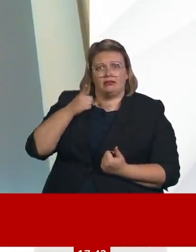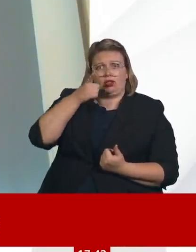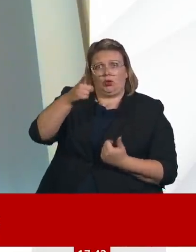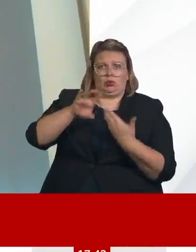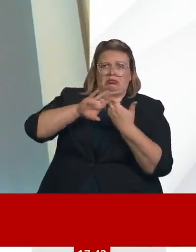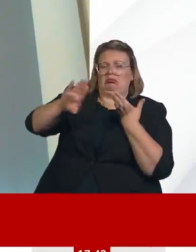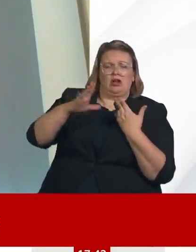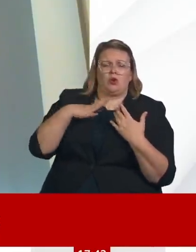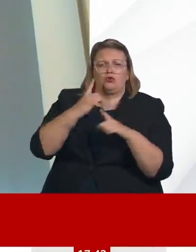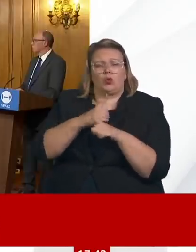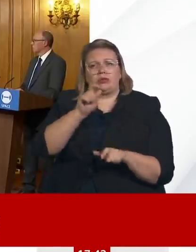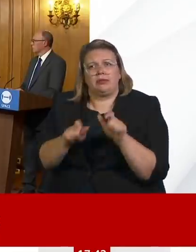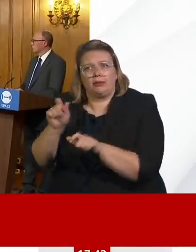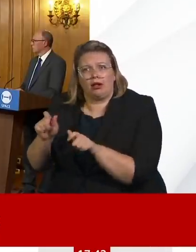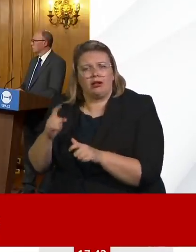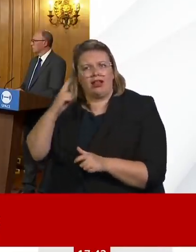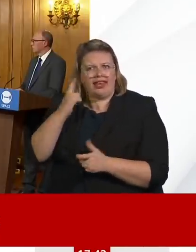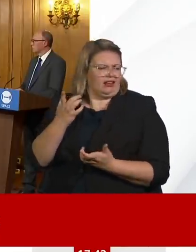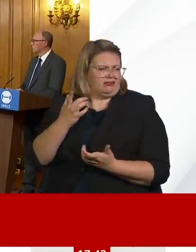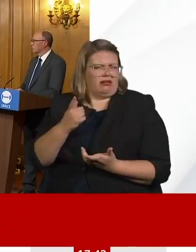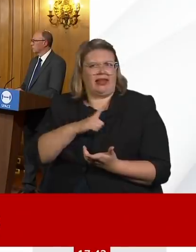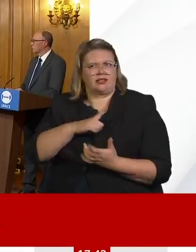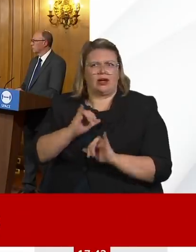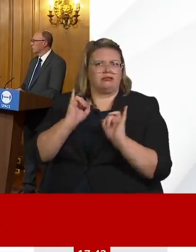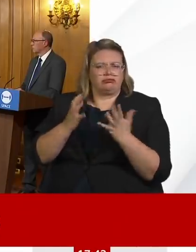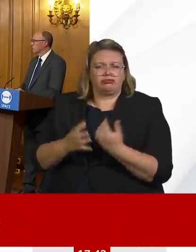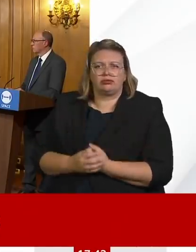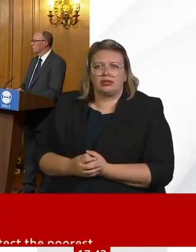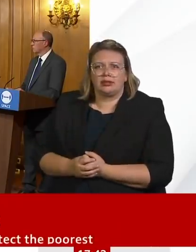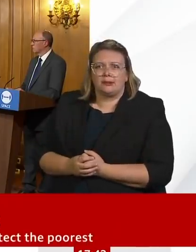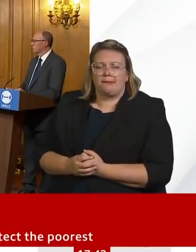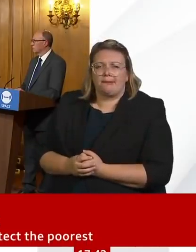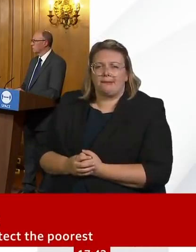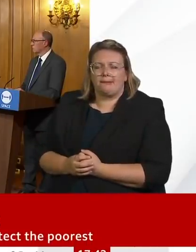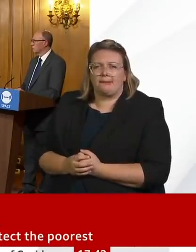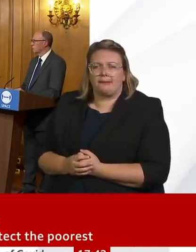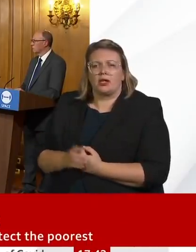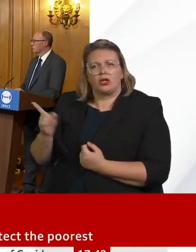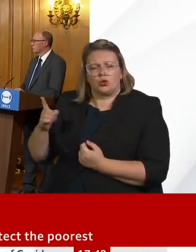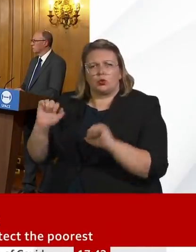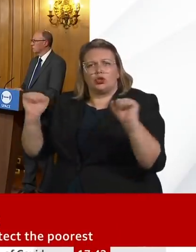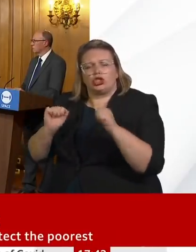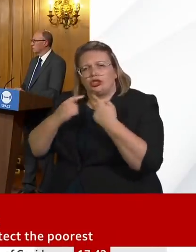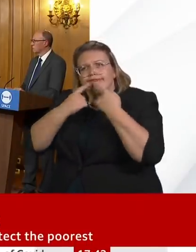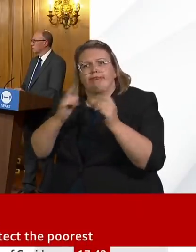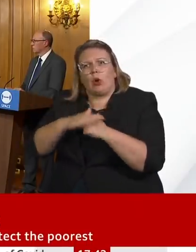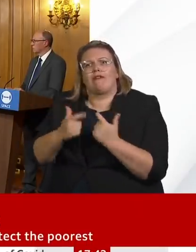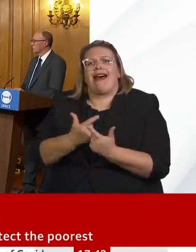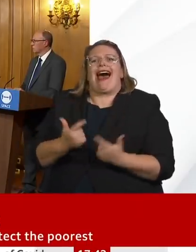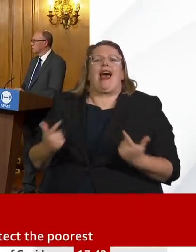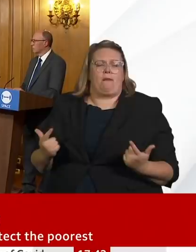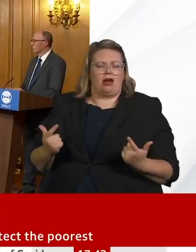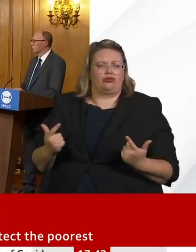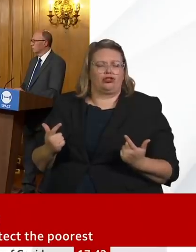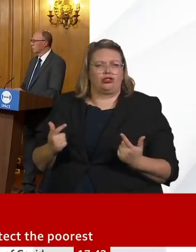infection rate? And secondly, you still haven't said exactly how much business support Greater Manchester is getting. Given that you're saying that it needs to be in line with Liverpool